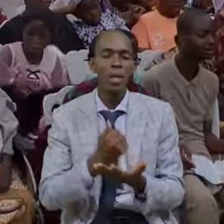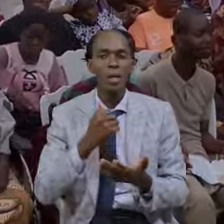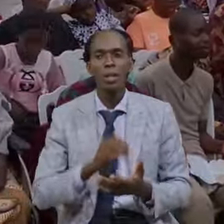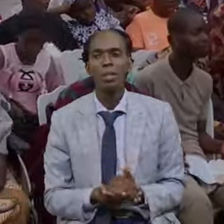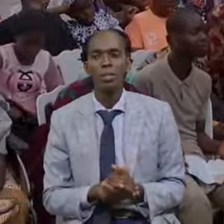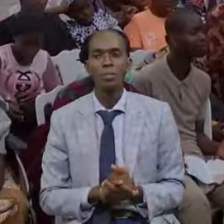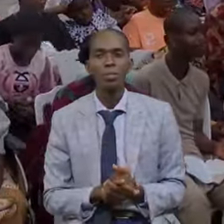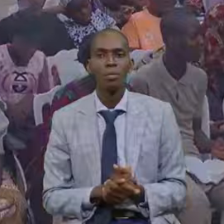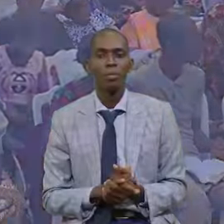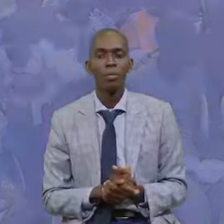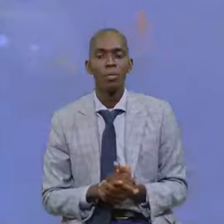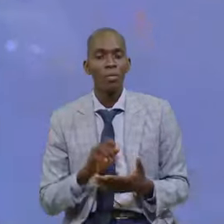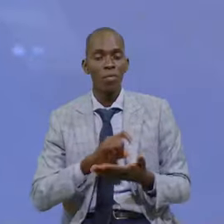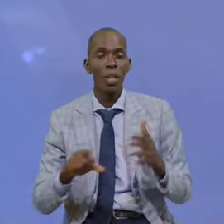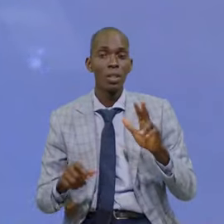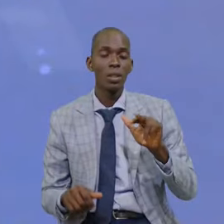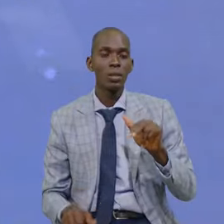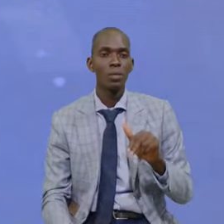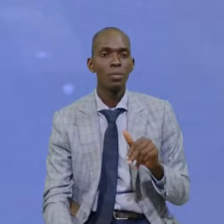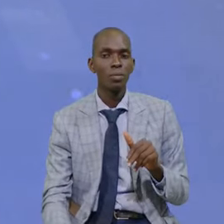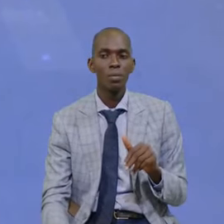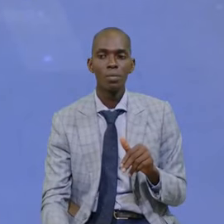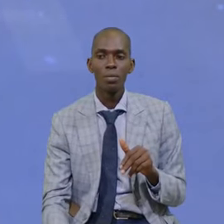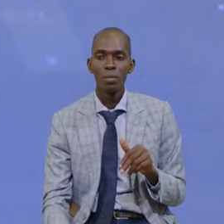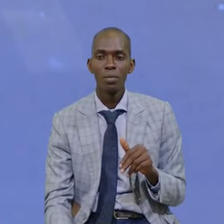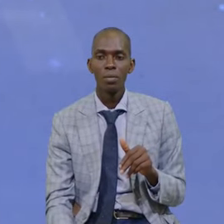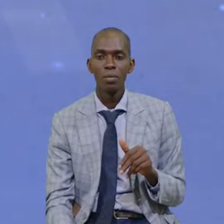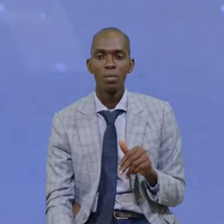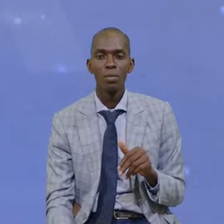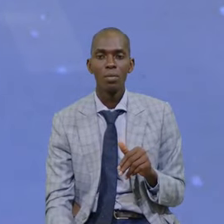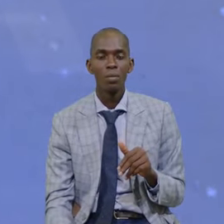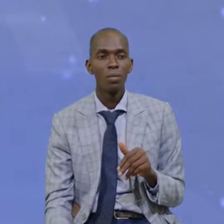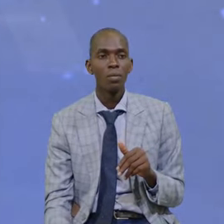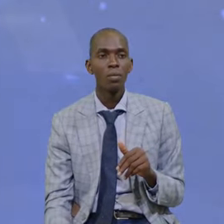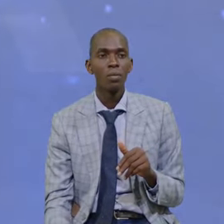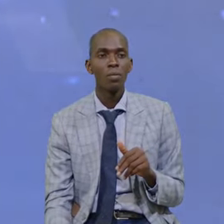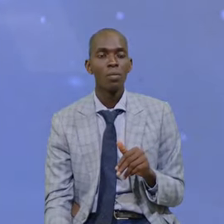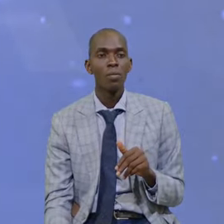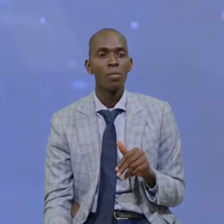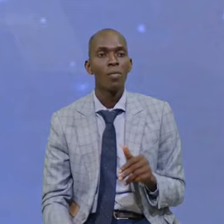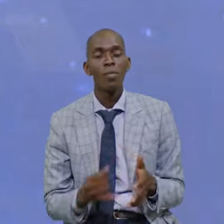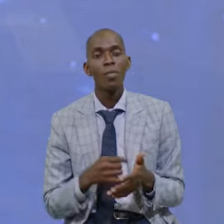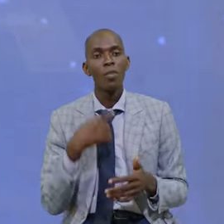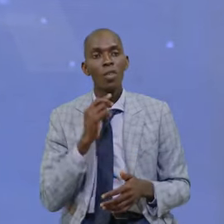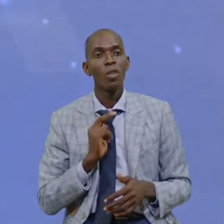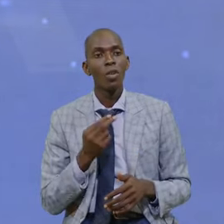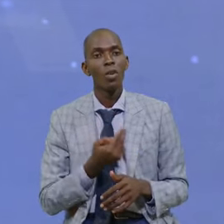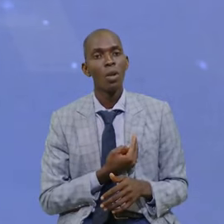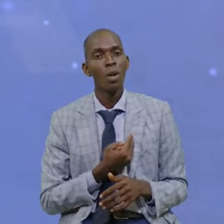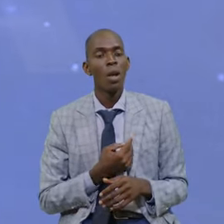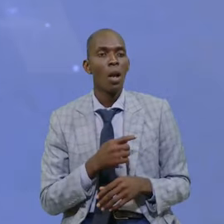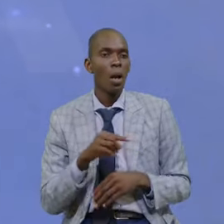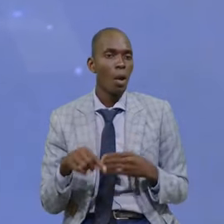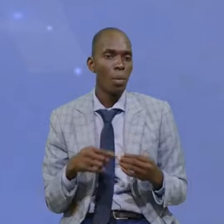Amen. Verse 13. In verse 13, it tells us about the question. And one of